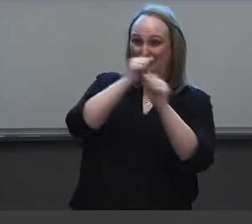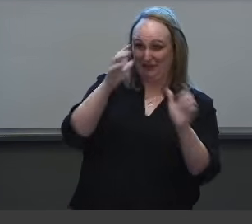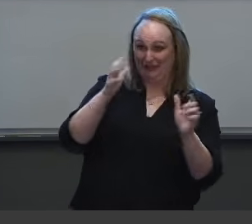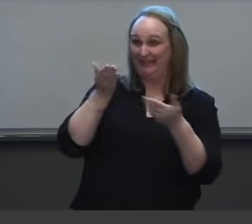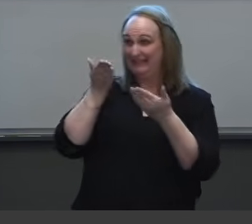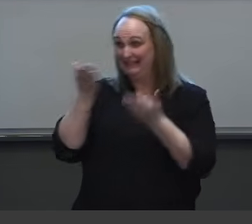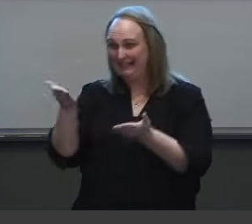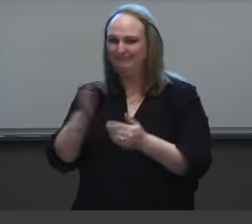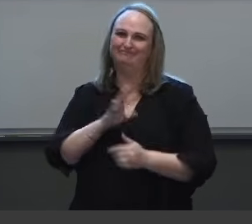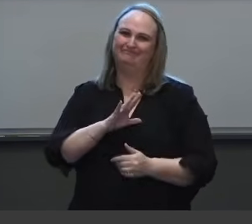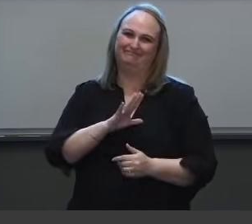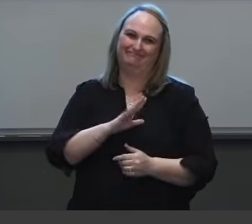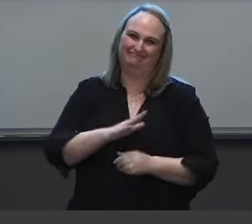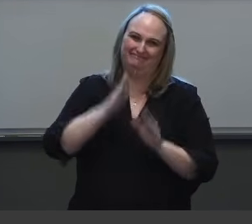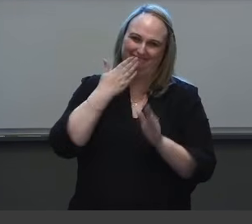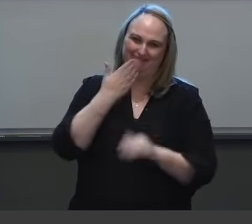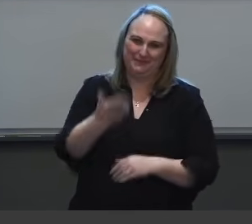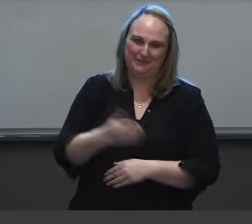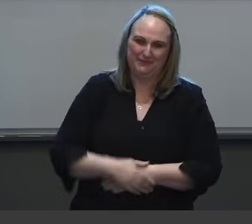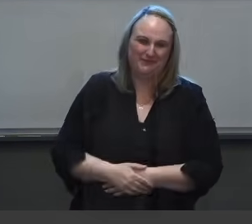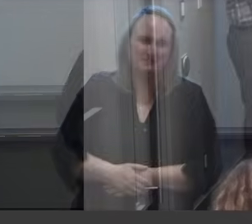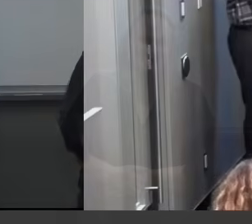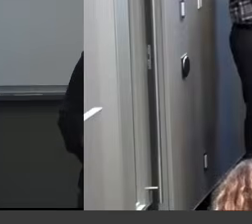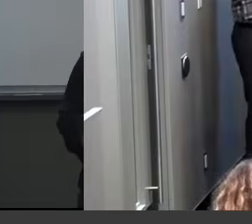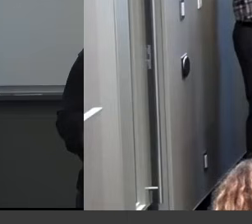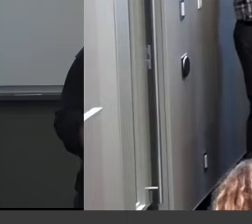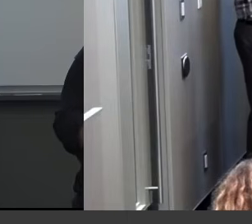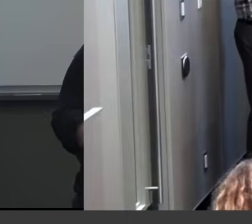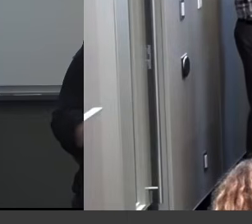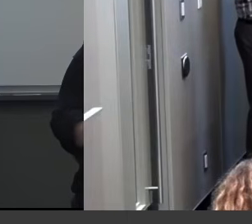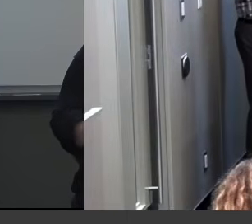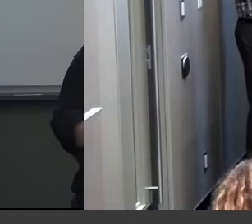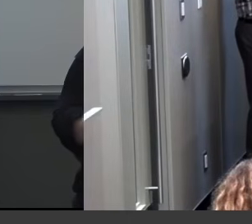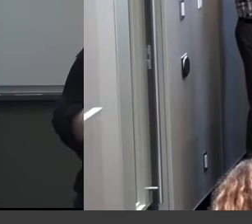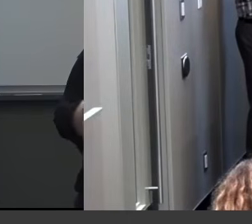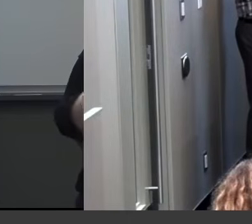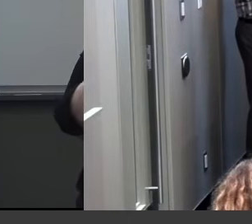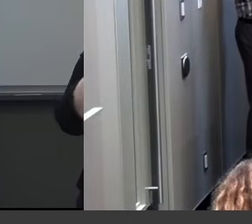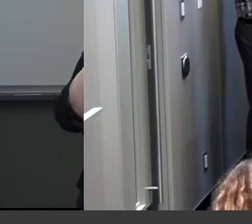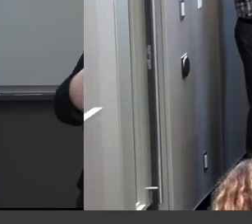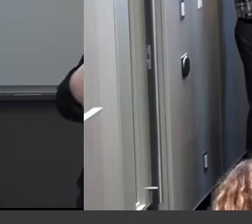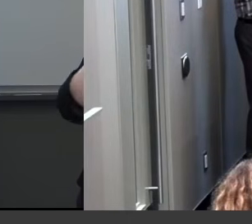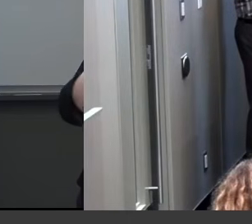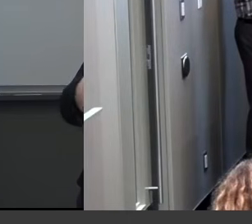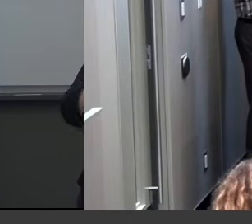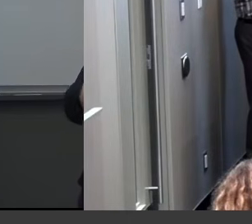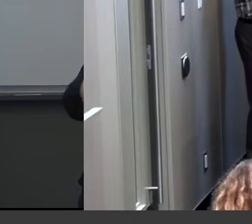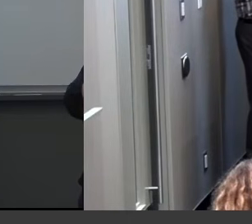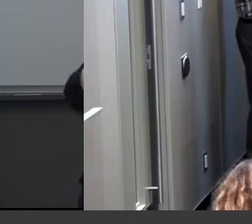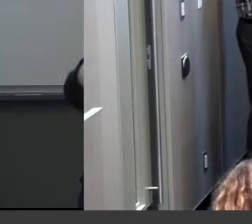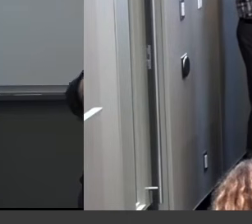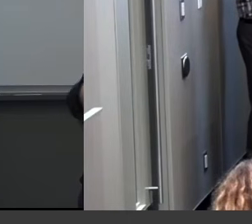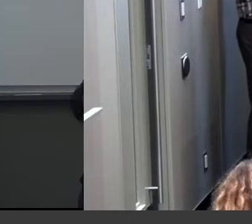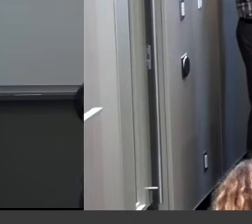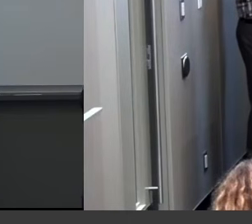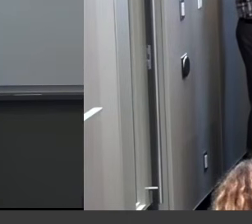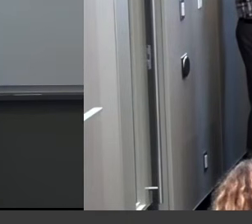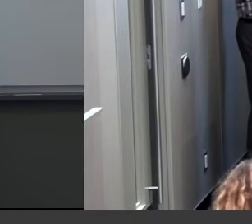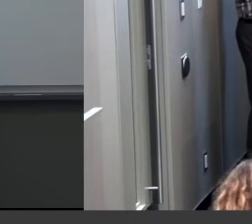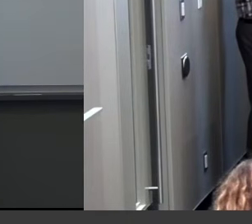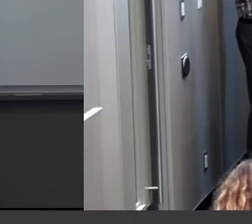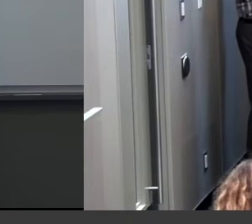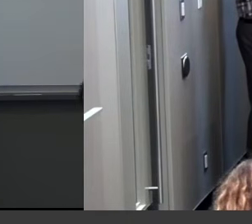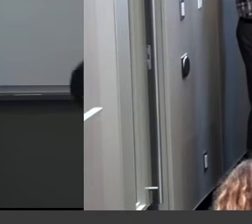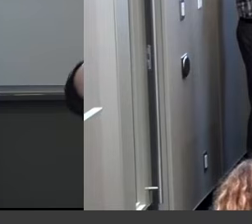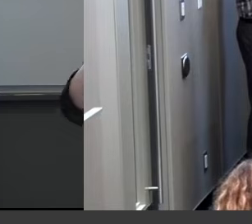there is amazing. So thank you. The last question was from Tiffany, and the first question today for this session